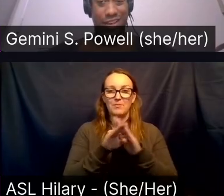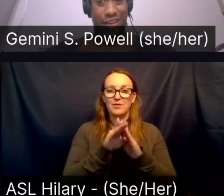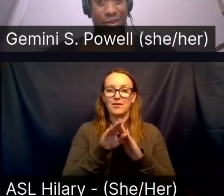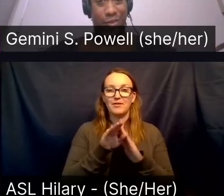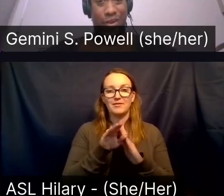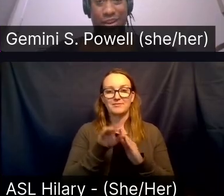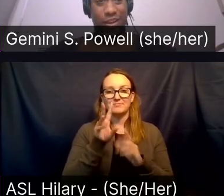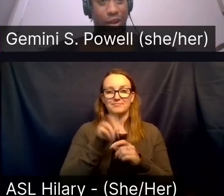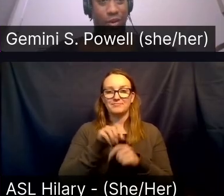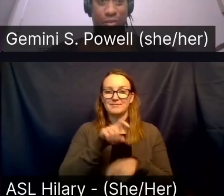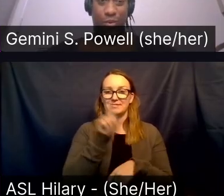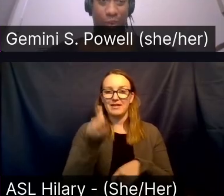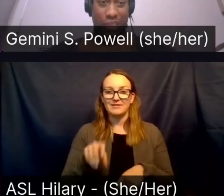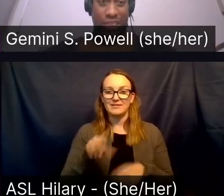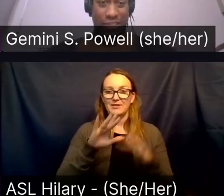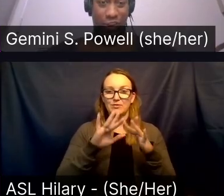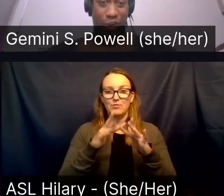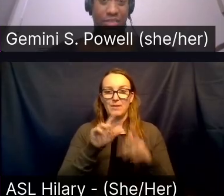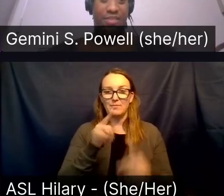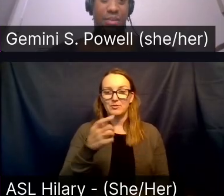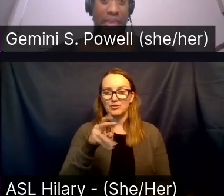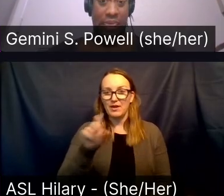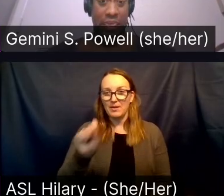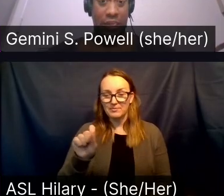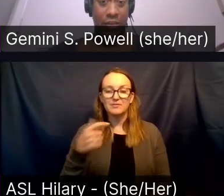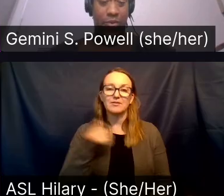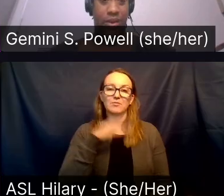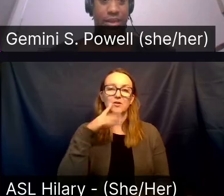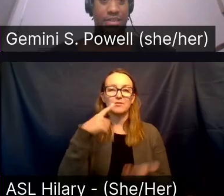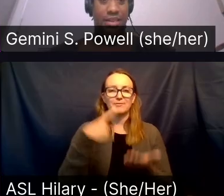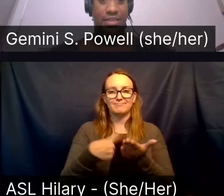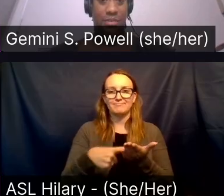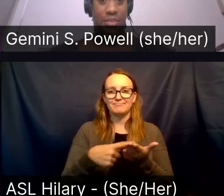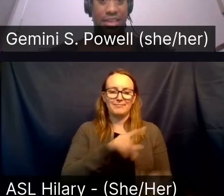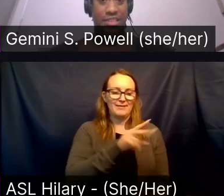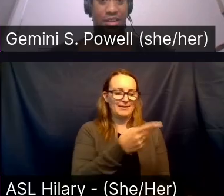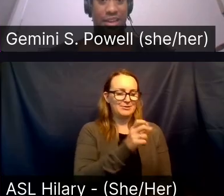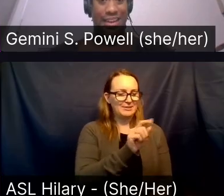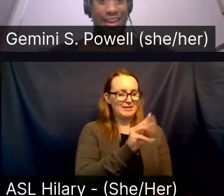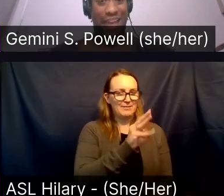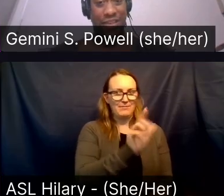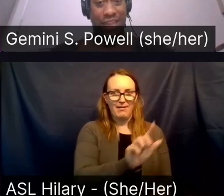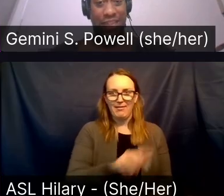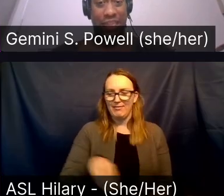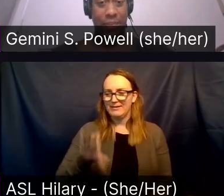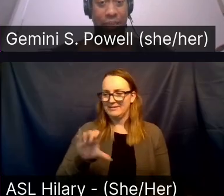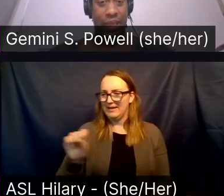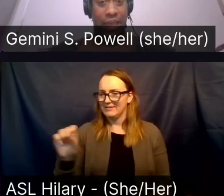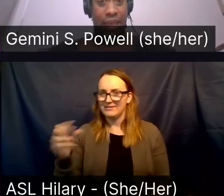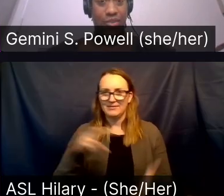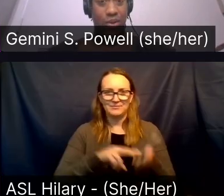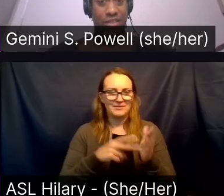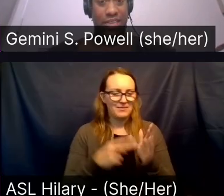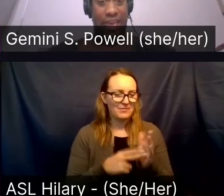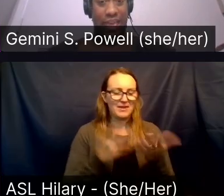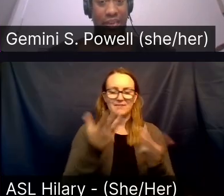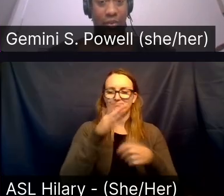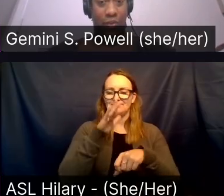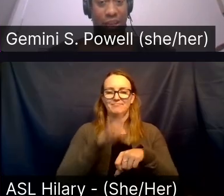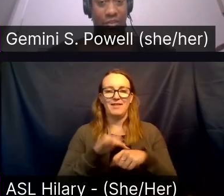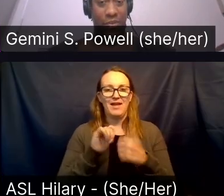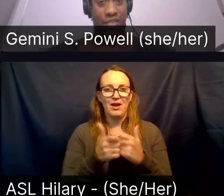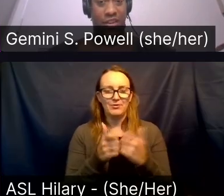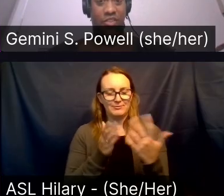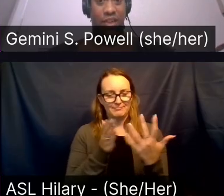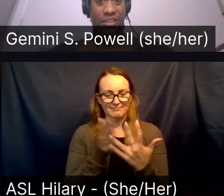CSS. We're going to go over what these terms even mean. We're going to touch some base on how to navigate them. And towards the end,